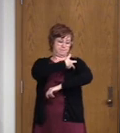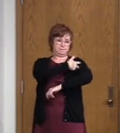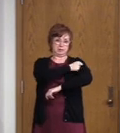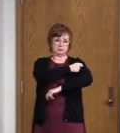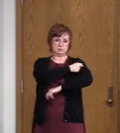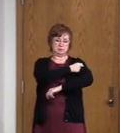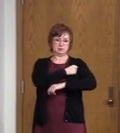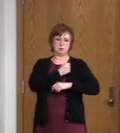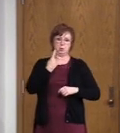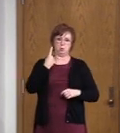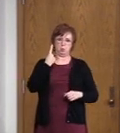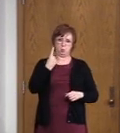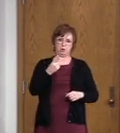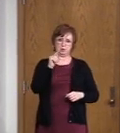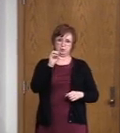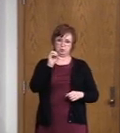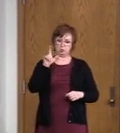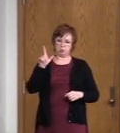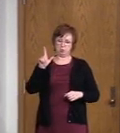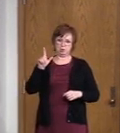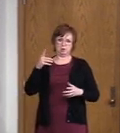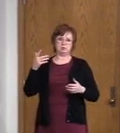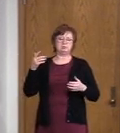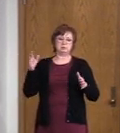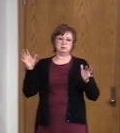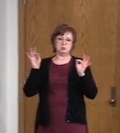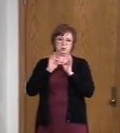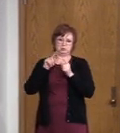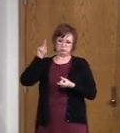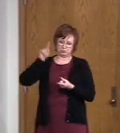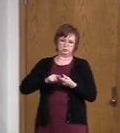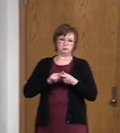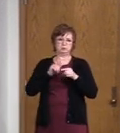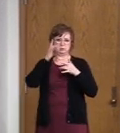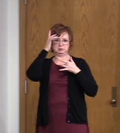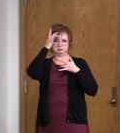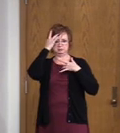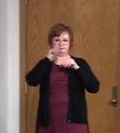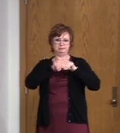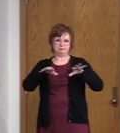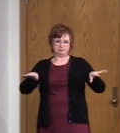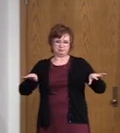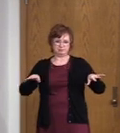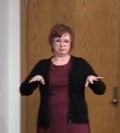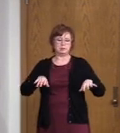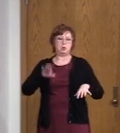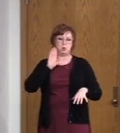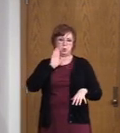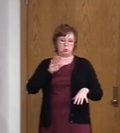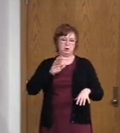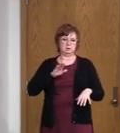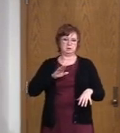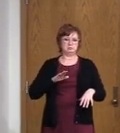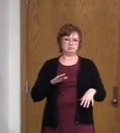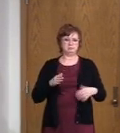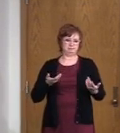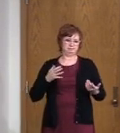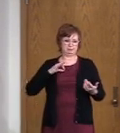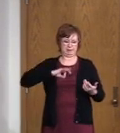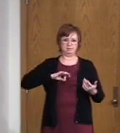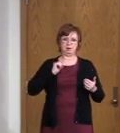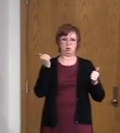the tool that we will need to slow down this pandemic and benefit our province. And as you heard from the minister, we will do that in a way that